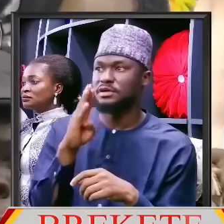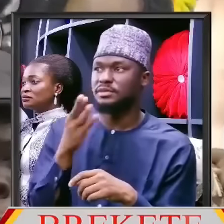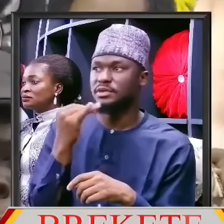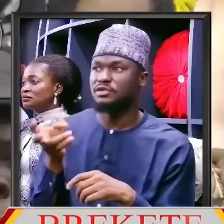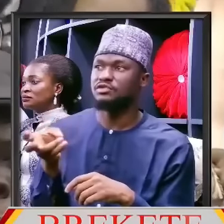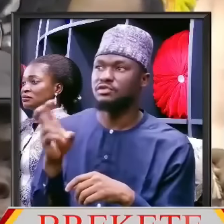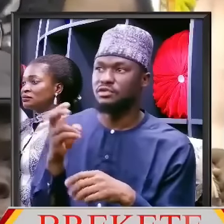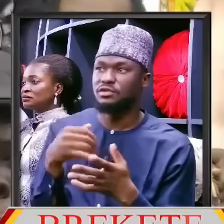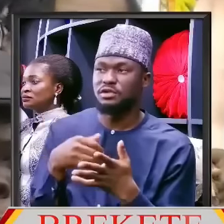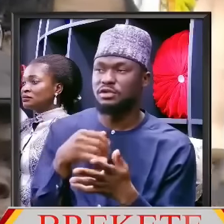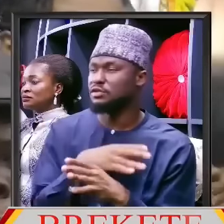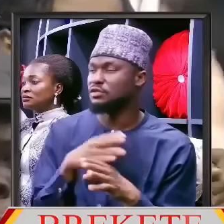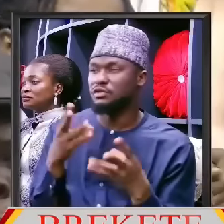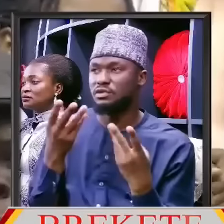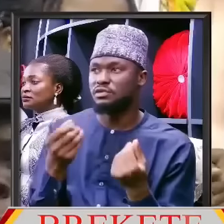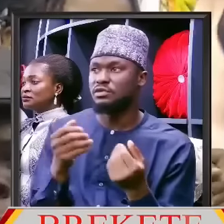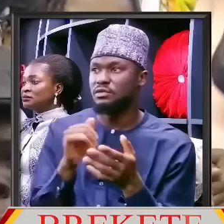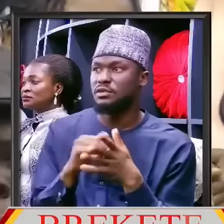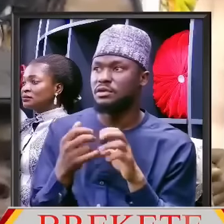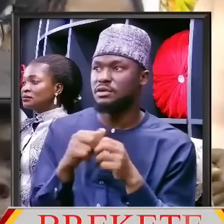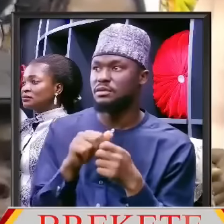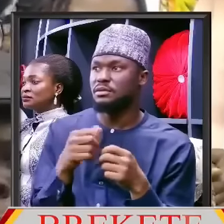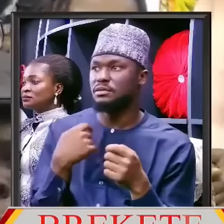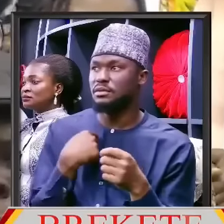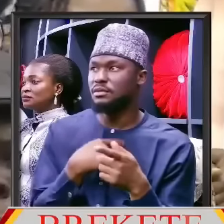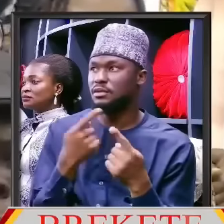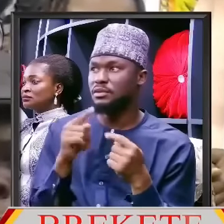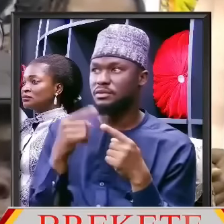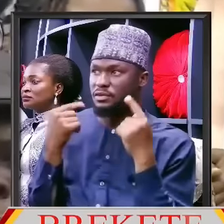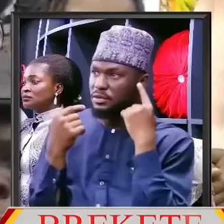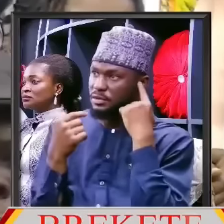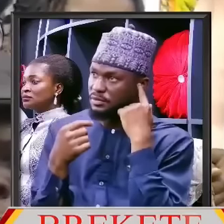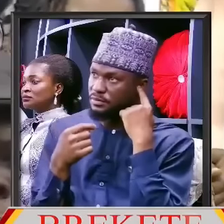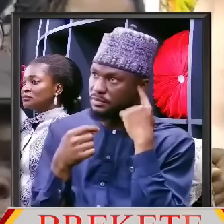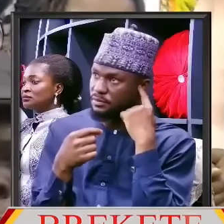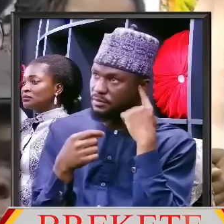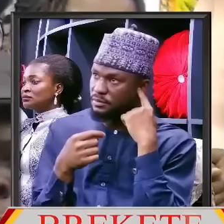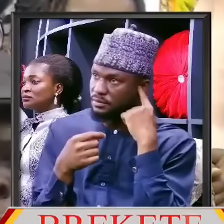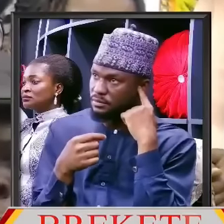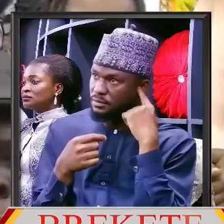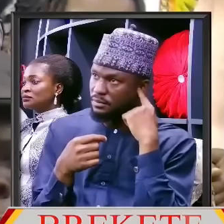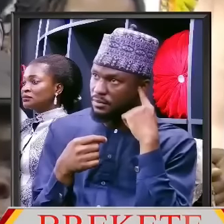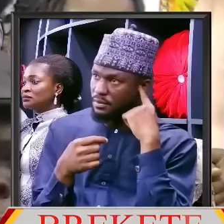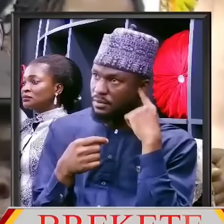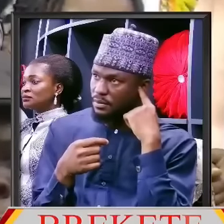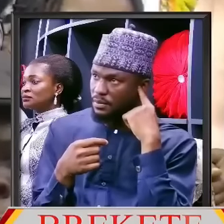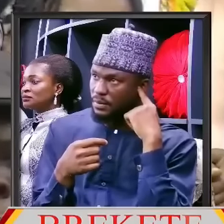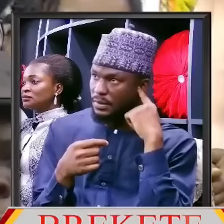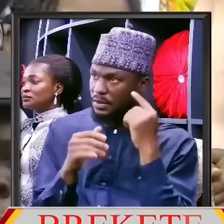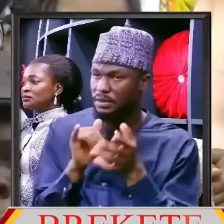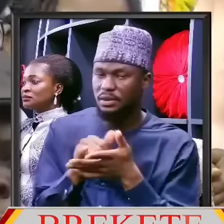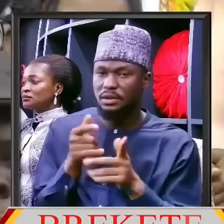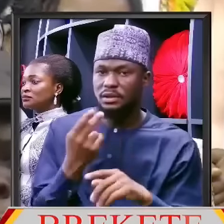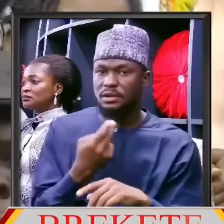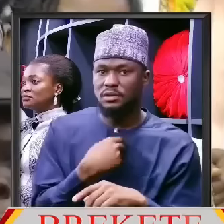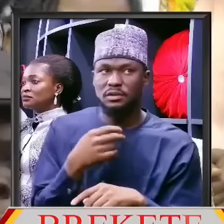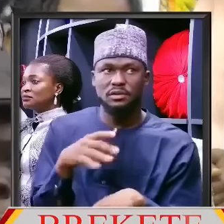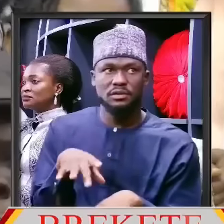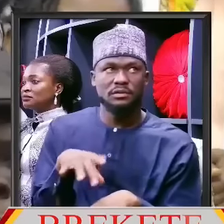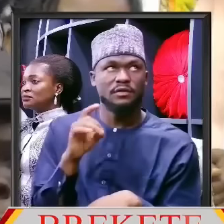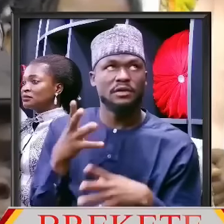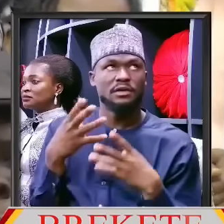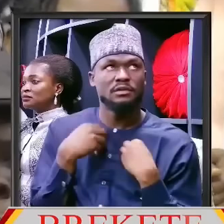and something. It don't solve the problem. So we parents, we can't reason and say, okay, may we go find admission for our children. They go, they tell us, say, nobody can